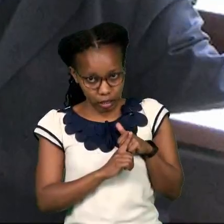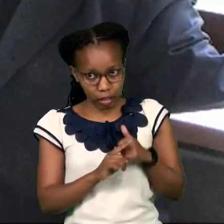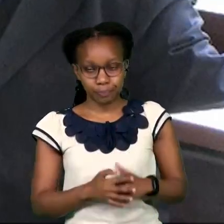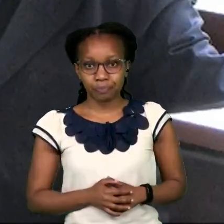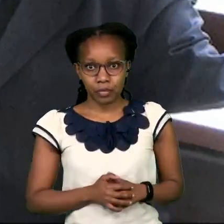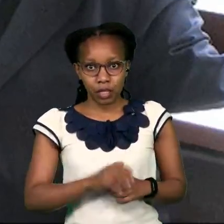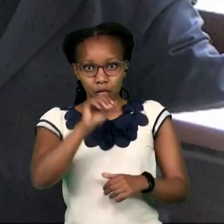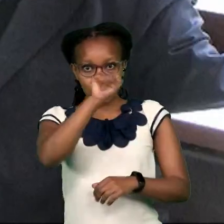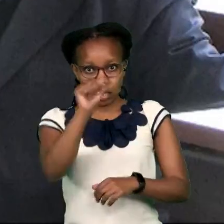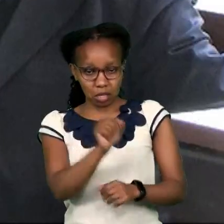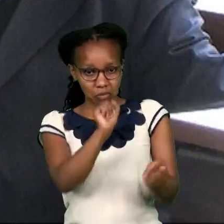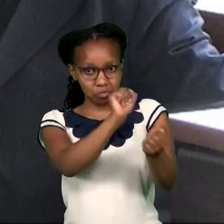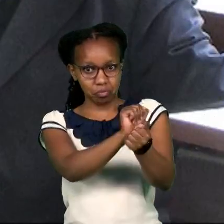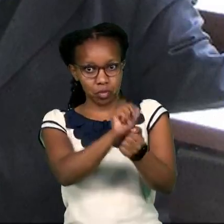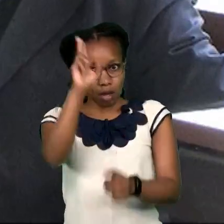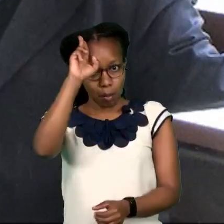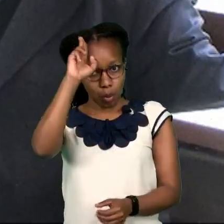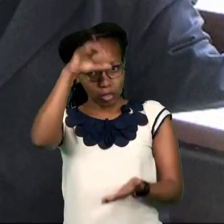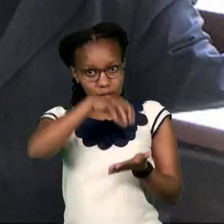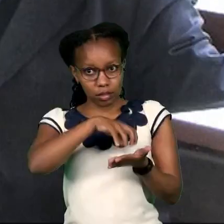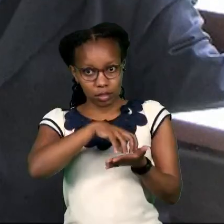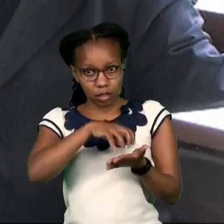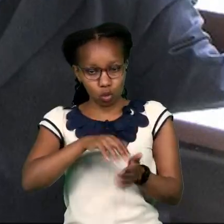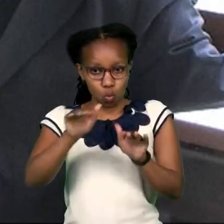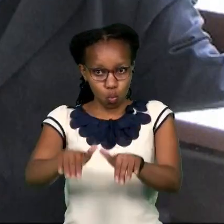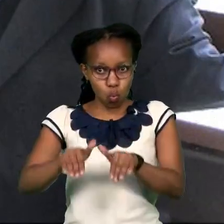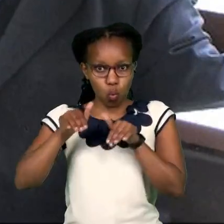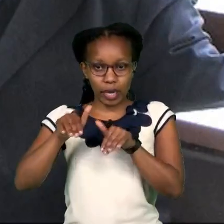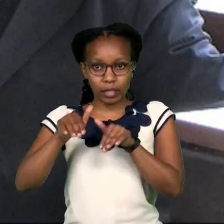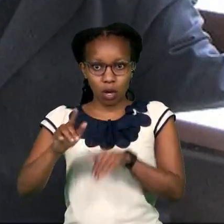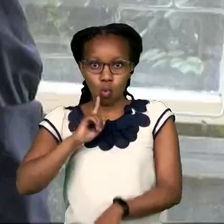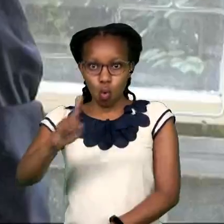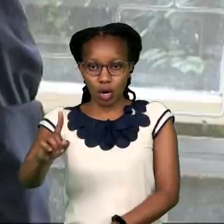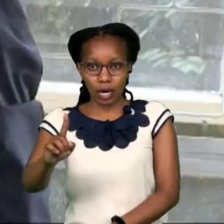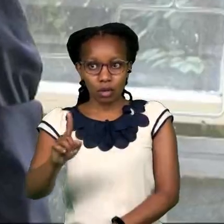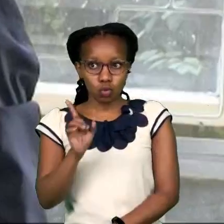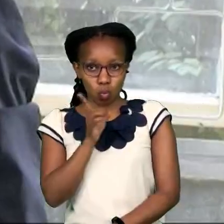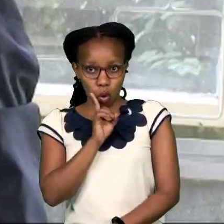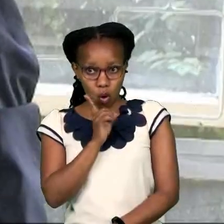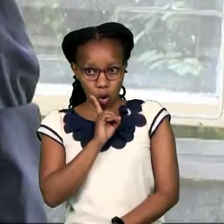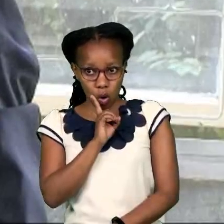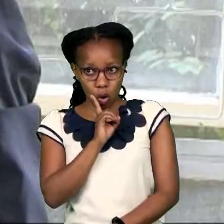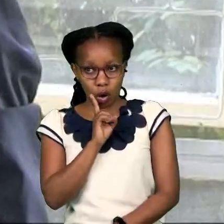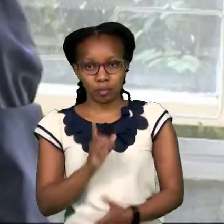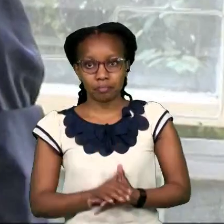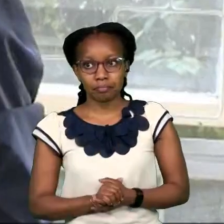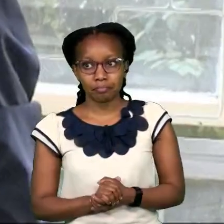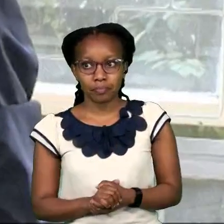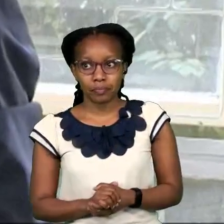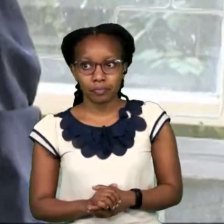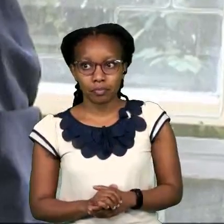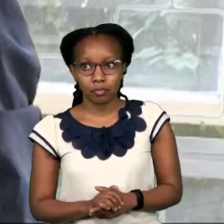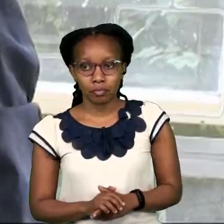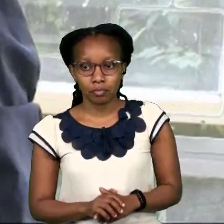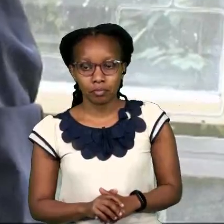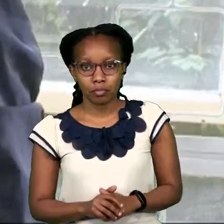2016. Wario will be detained at the Gigiri Police Station pending his sentencing tomorrow. Reporting for Switch TV, my